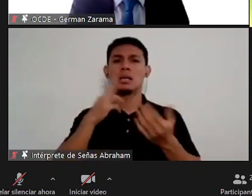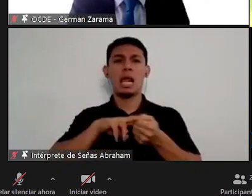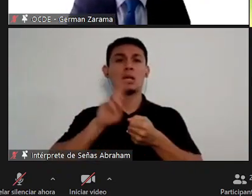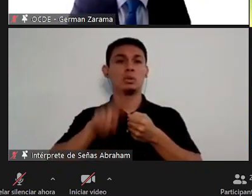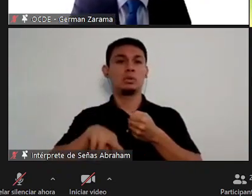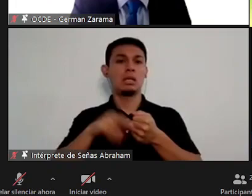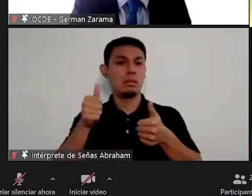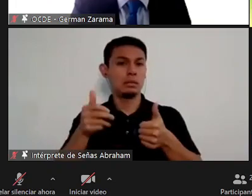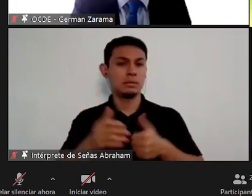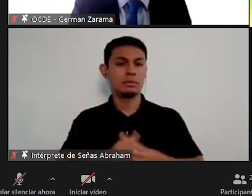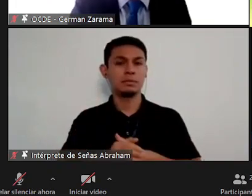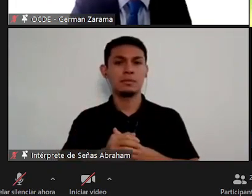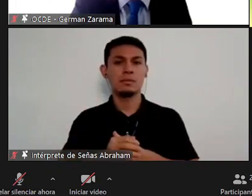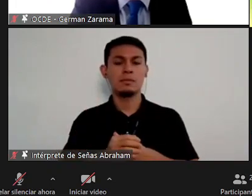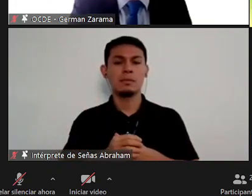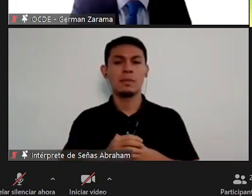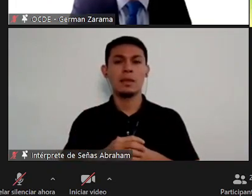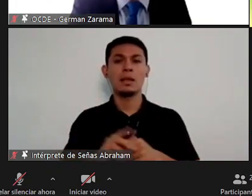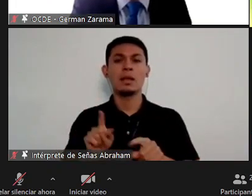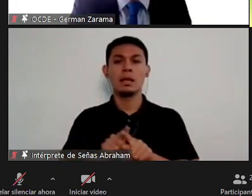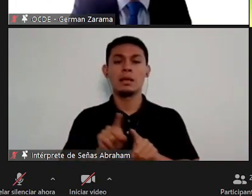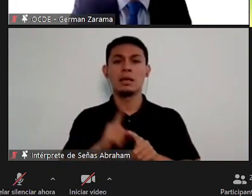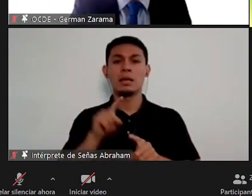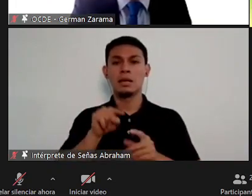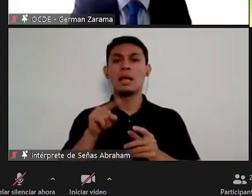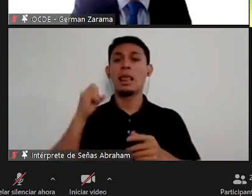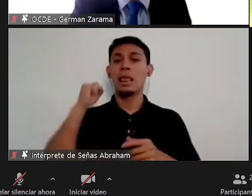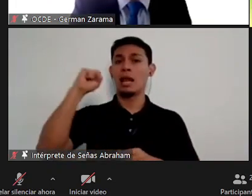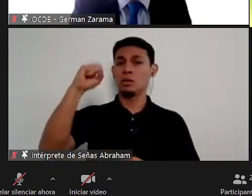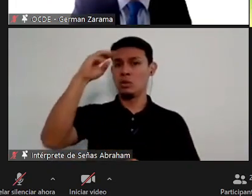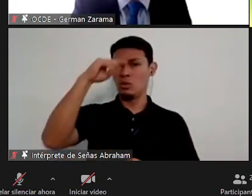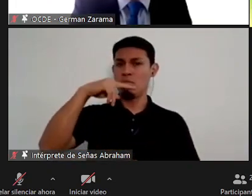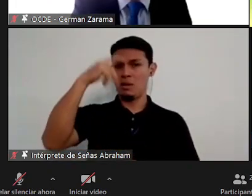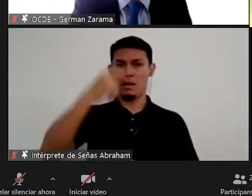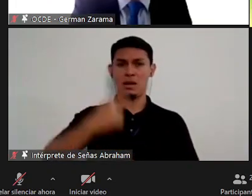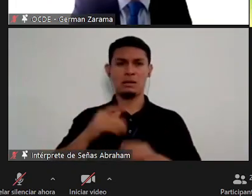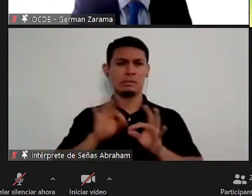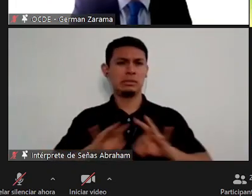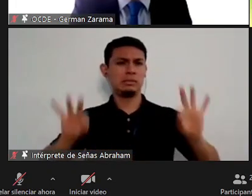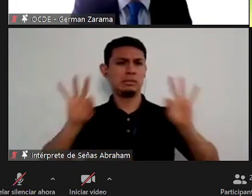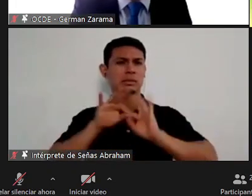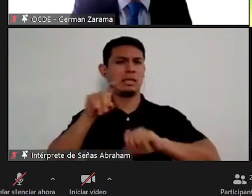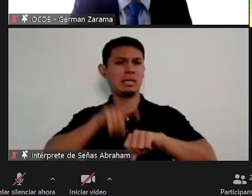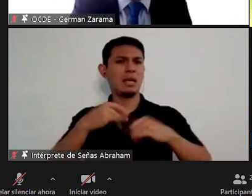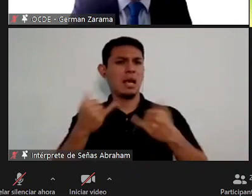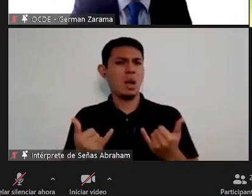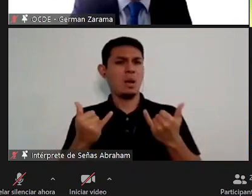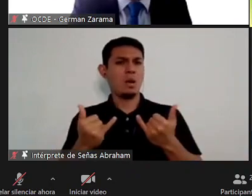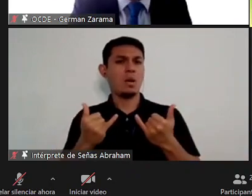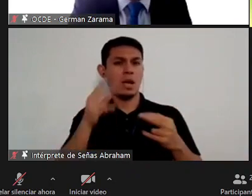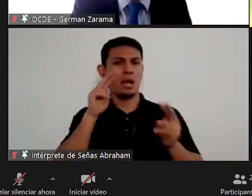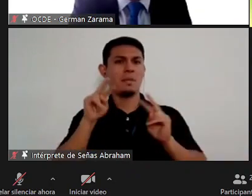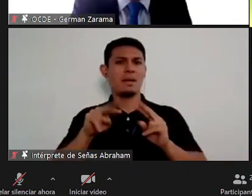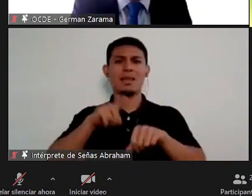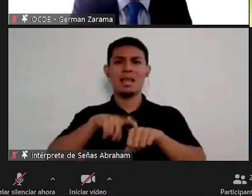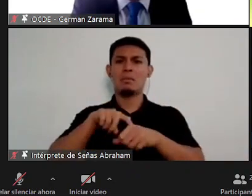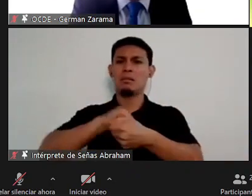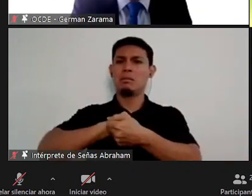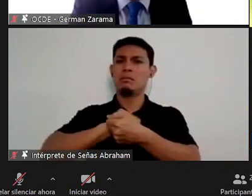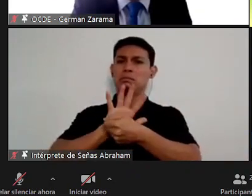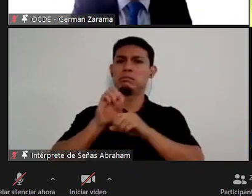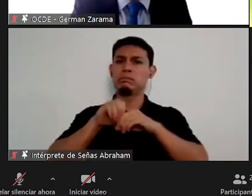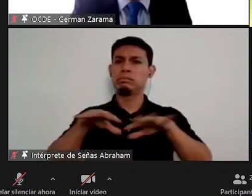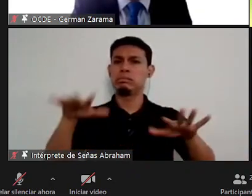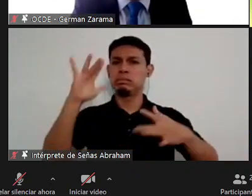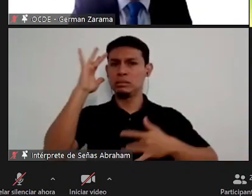generate the desired results also the plans for human rights and business are also important in this times